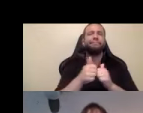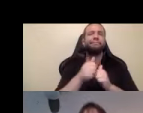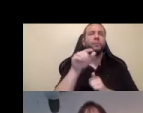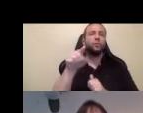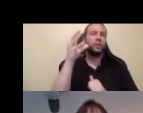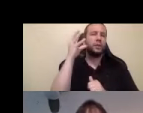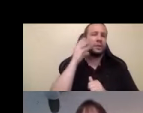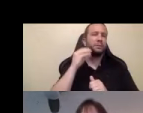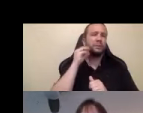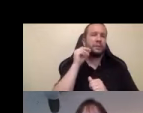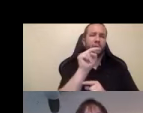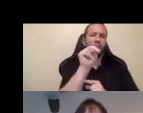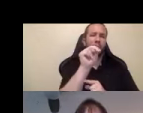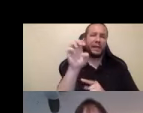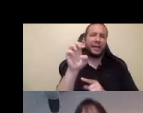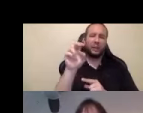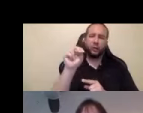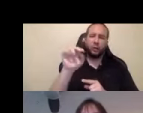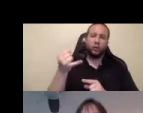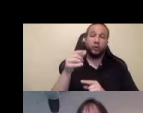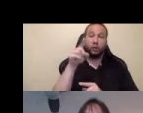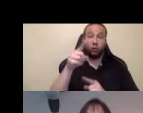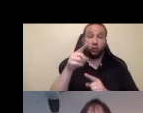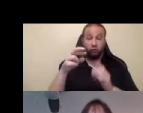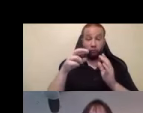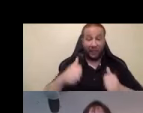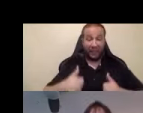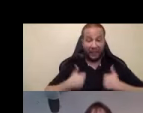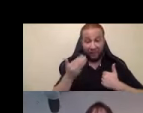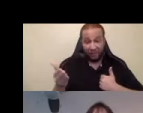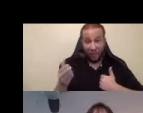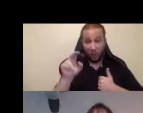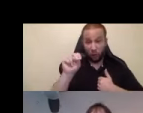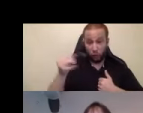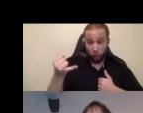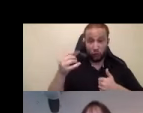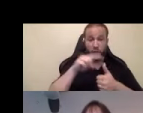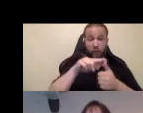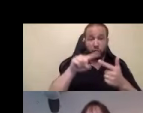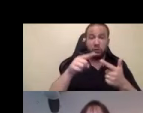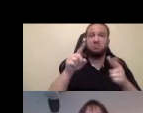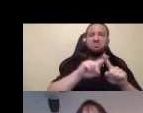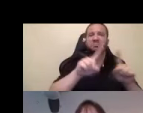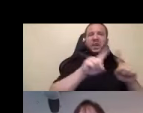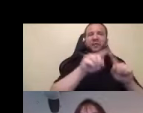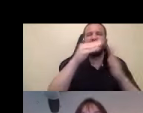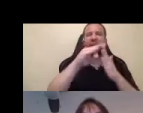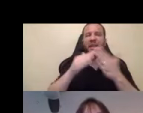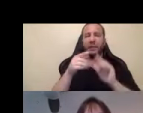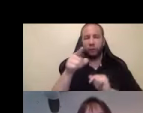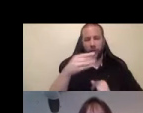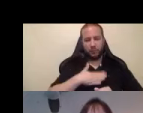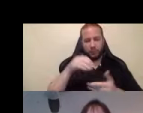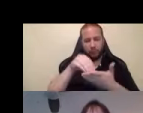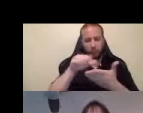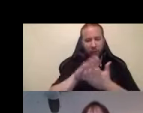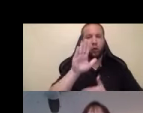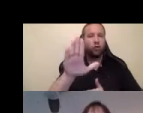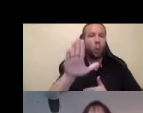Resilient Northeastern New Jersey? Are you a resident of Newark, Hoboken, Jersey City, or Bayonne? Do you work in one of